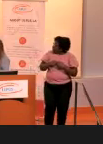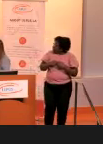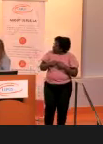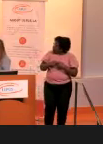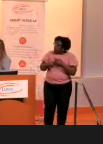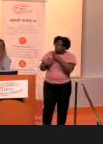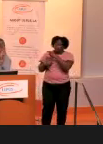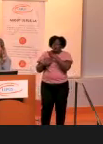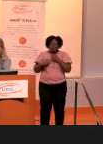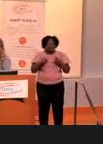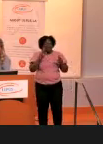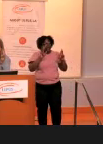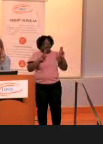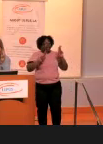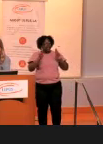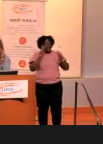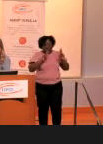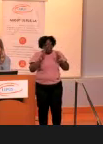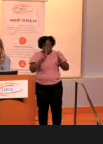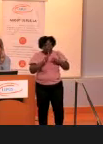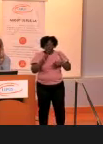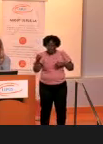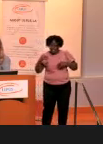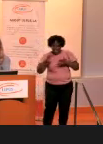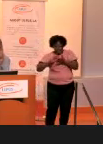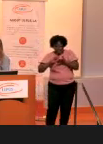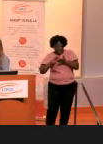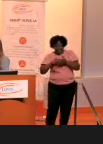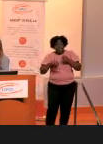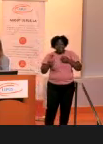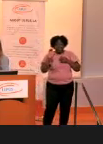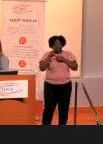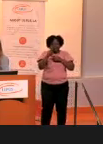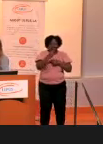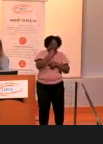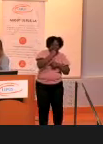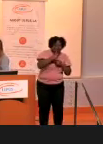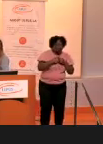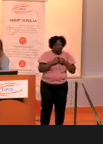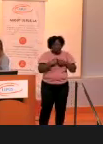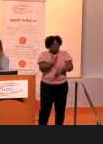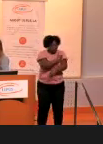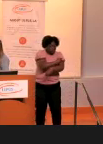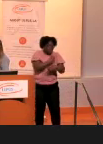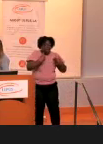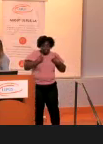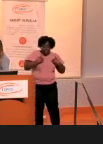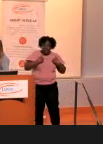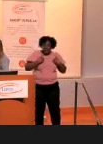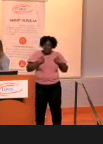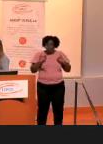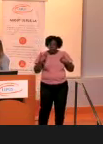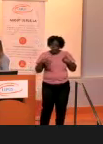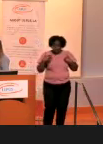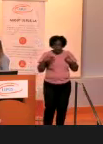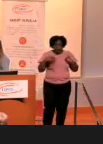the people who got either oral cyclophosphamide or intravenous cyclophosphamide had a much, much lower risk